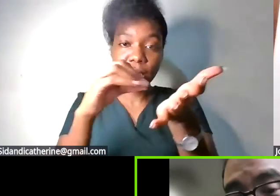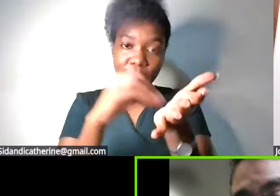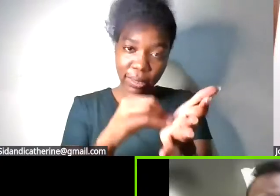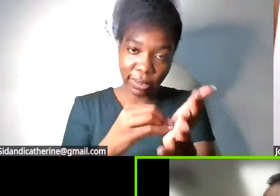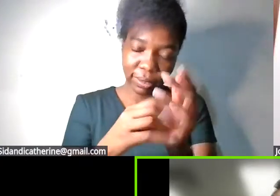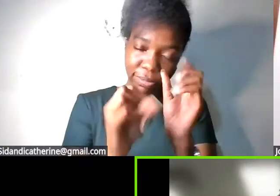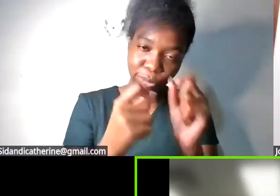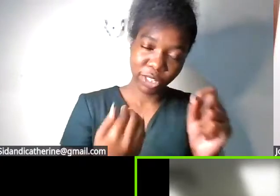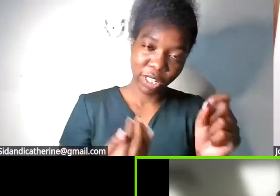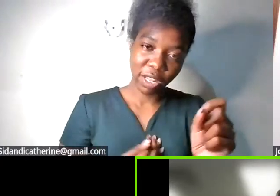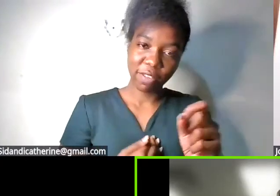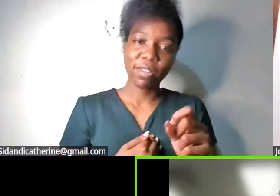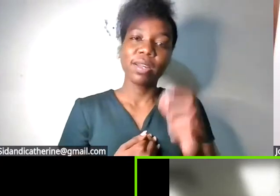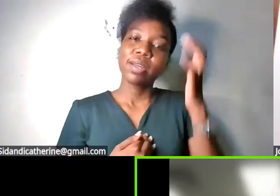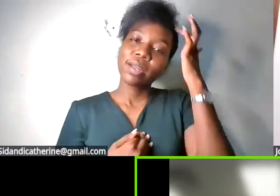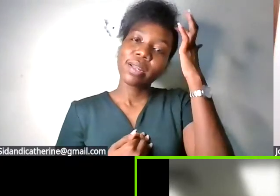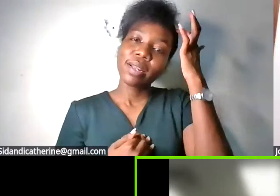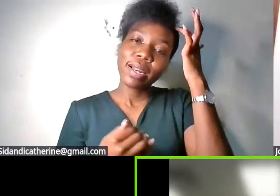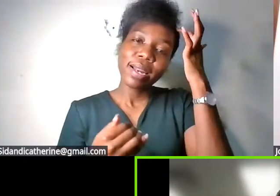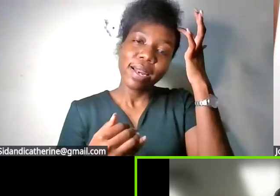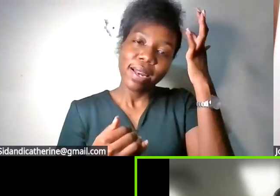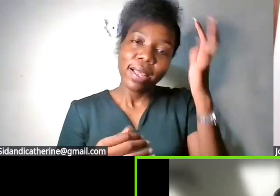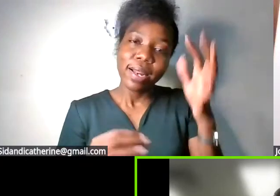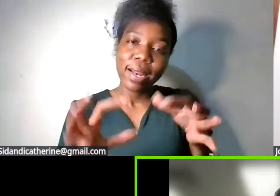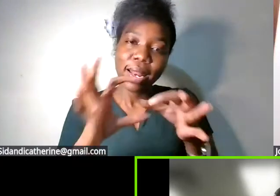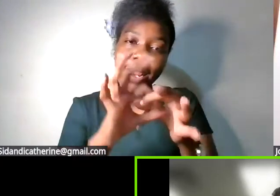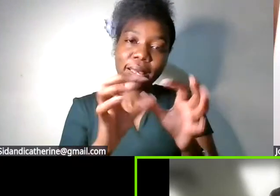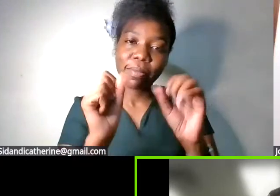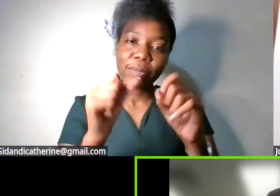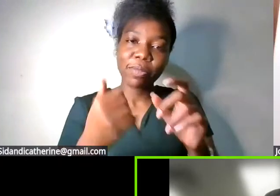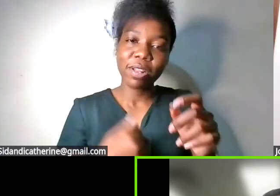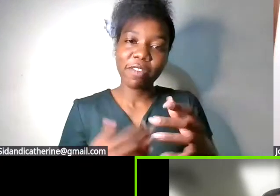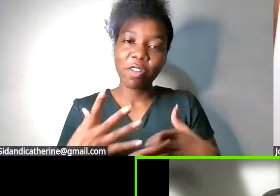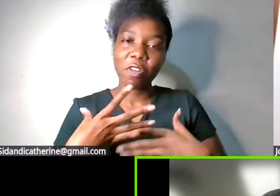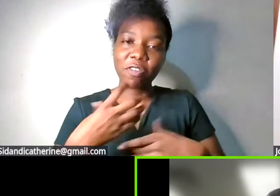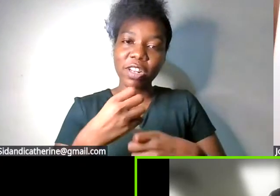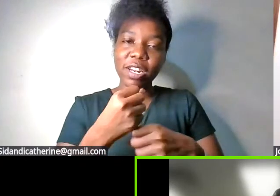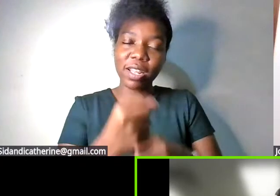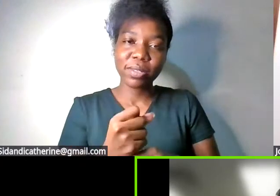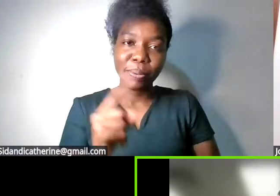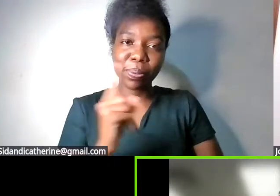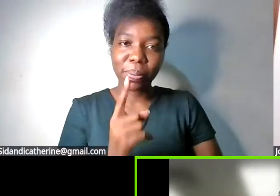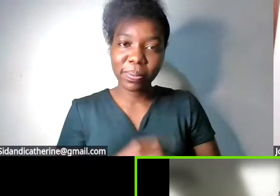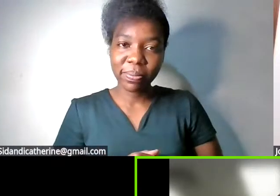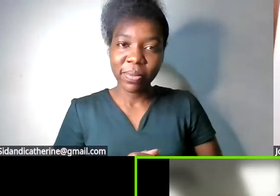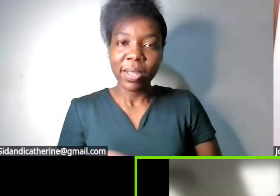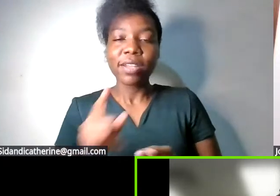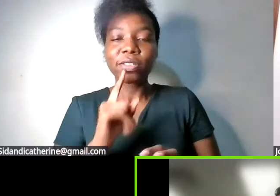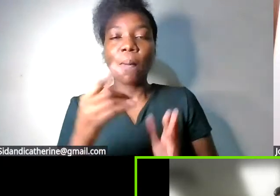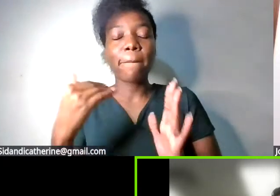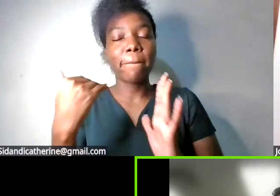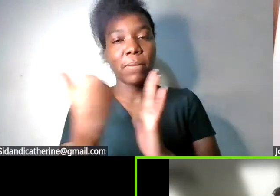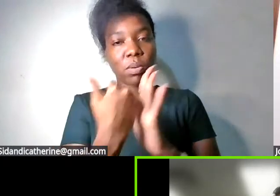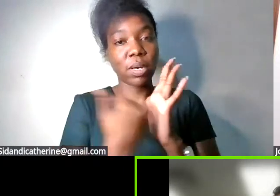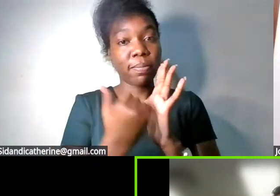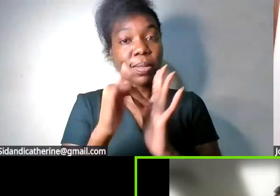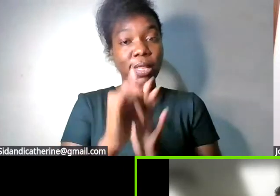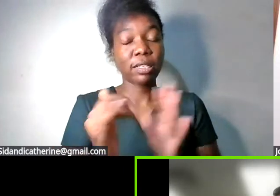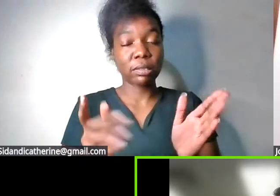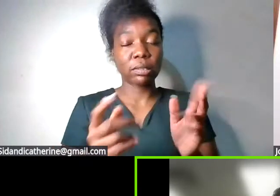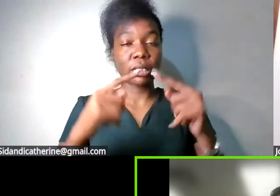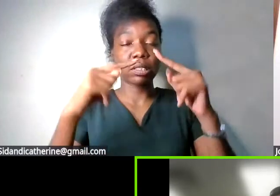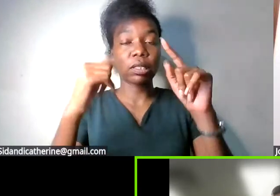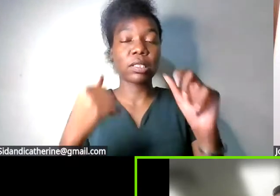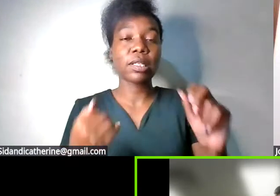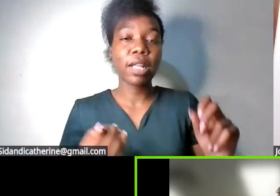because they have the confidence that they're going to be going into the right career. Now, this program has been so successful that our other students have asked,